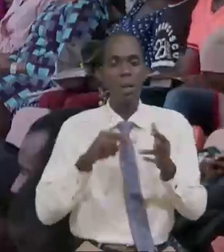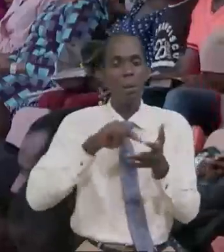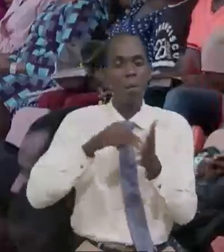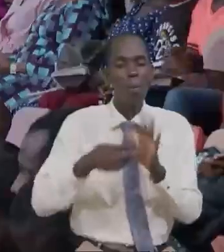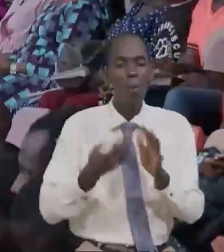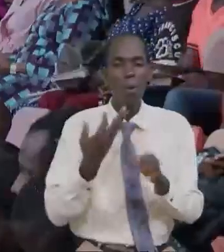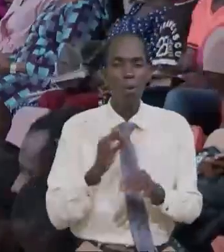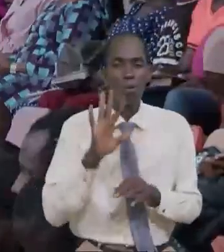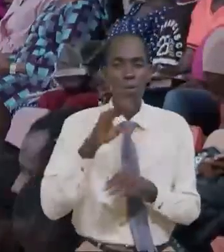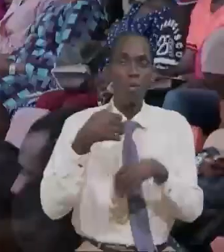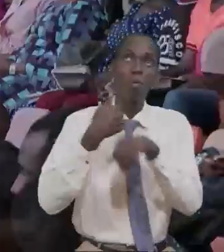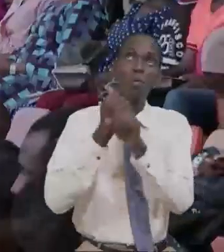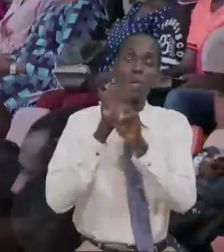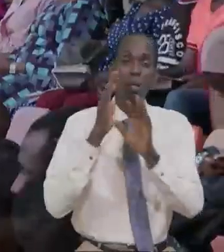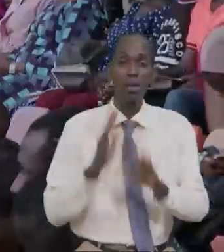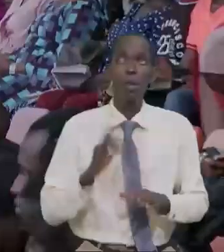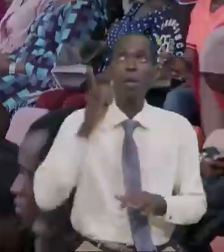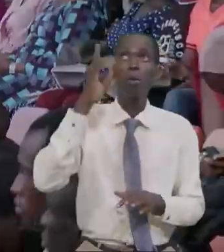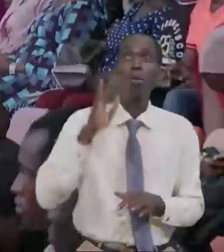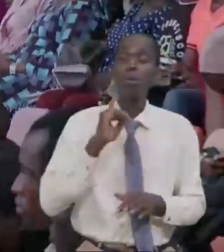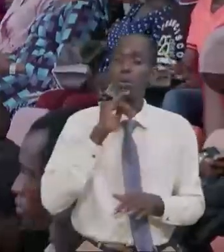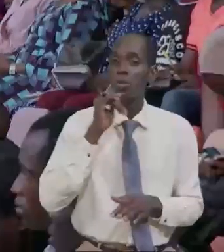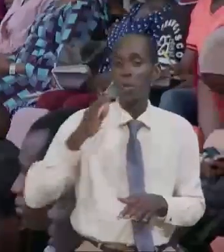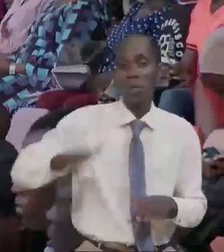done in 10 years.